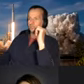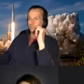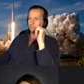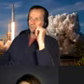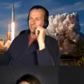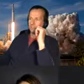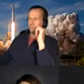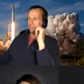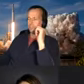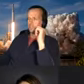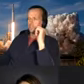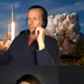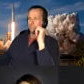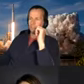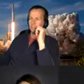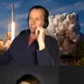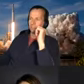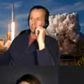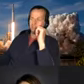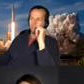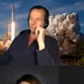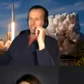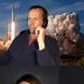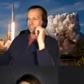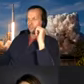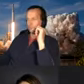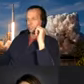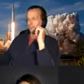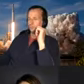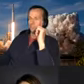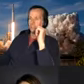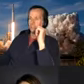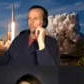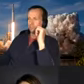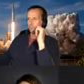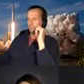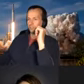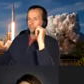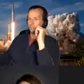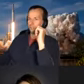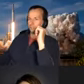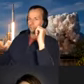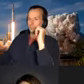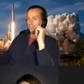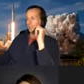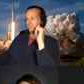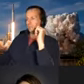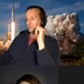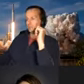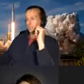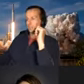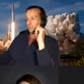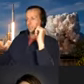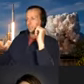dementia, the patients may or may not be aware of what's happening and may or may not be able to follow, you know, designated